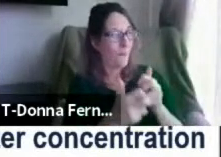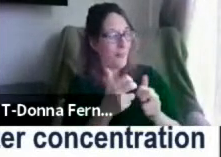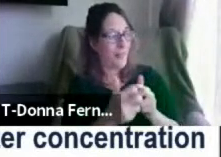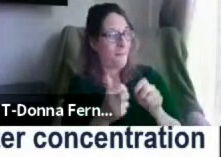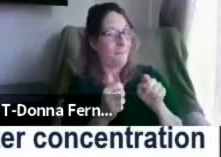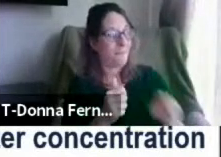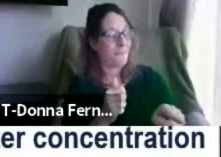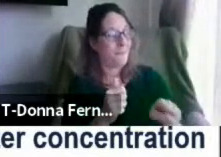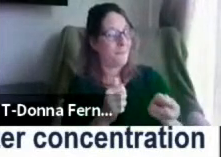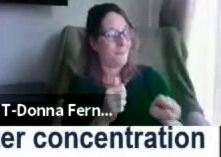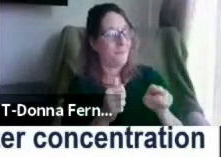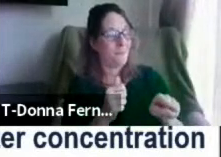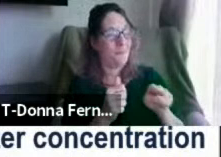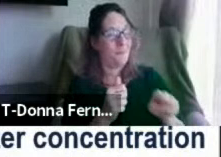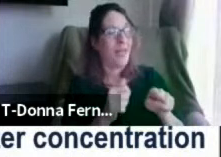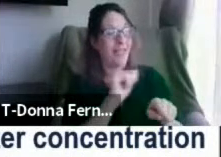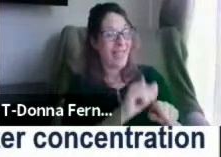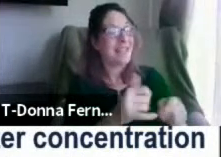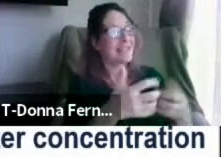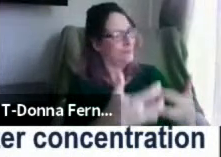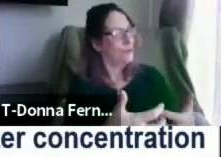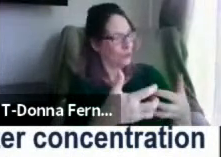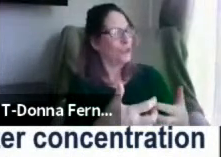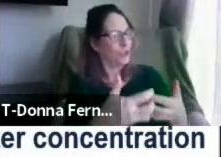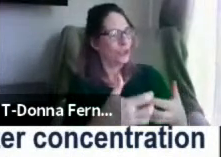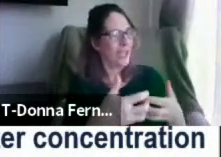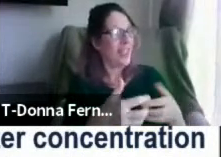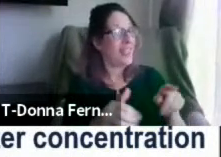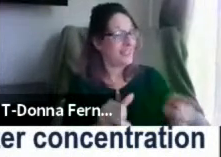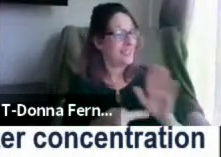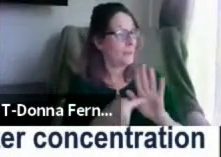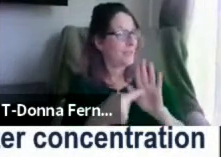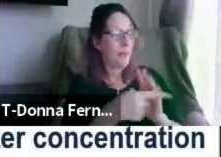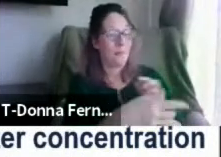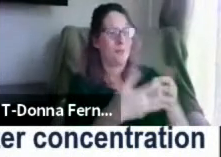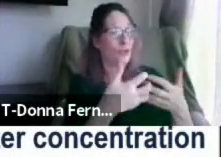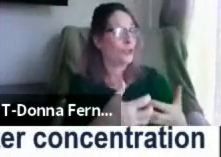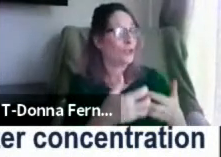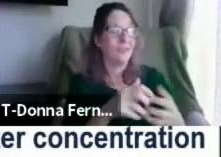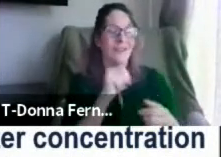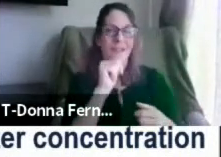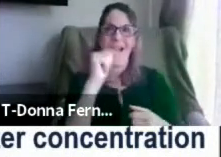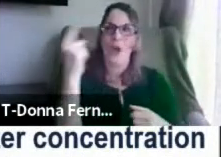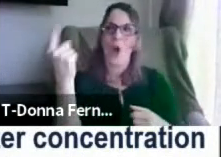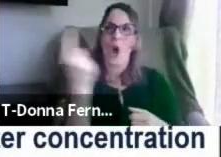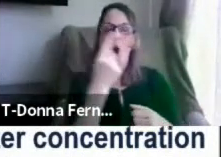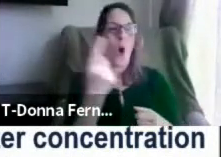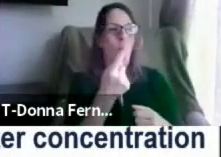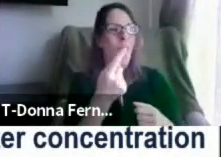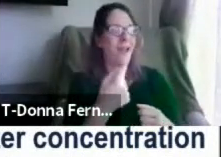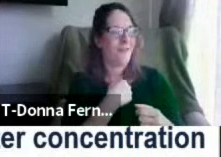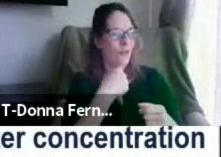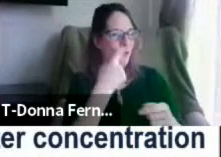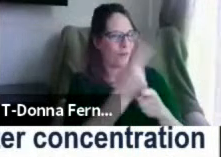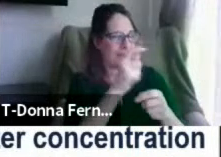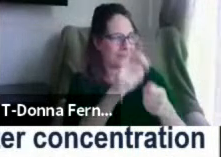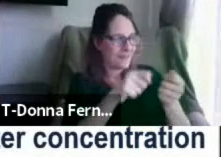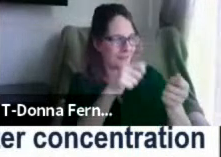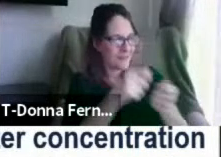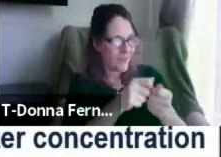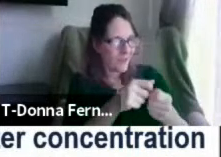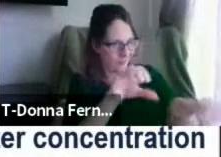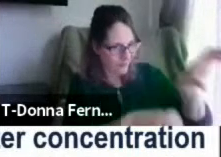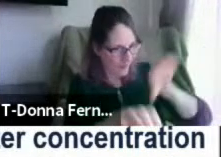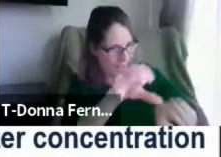of times it's a machine. Those machines don't always pump the right amount of sanitizer